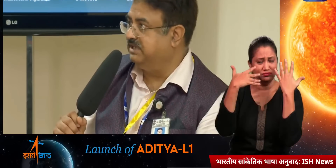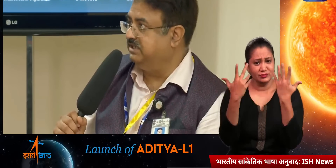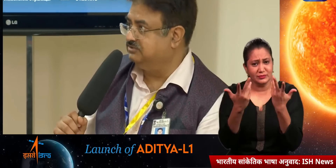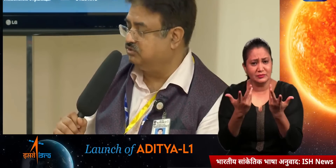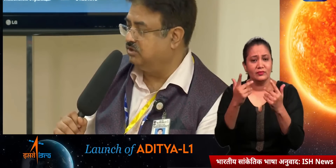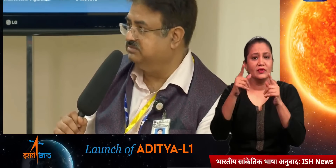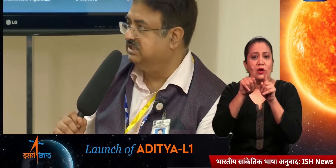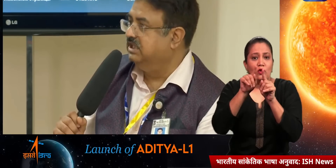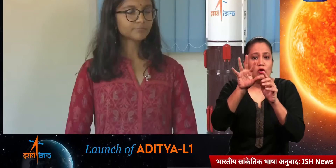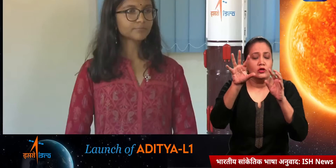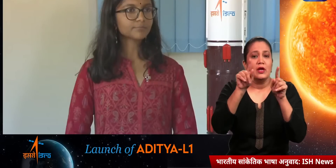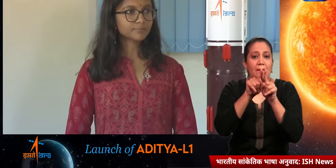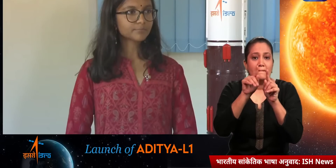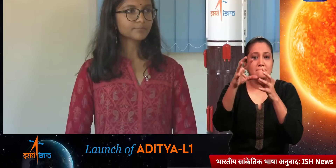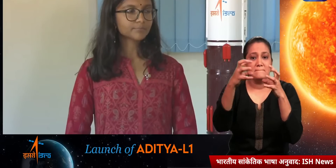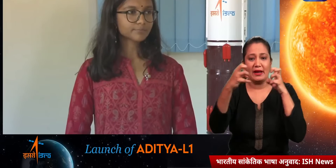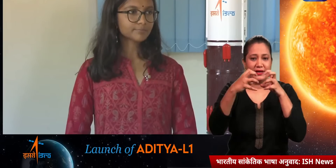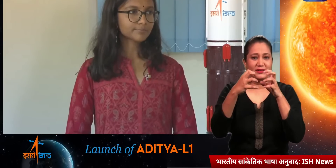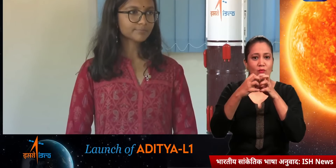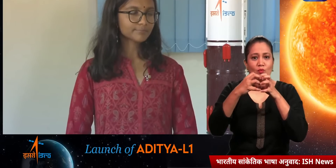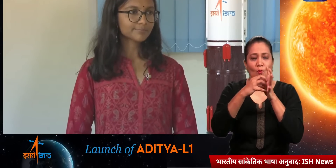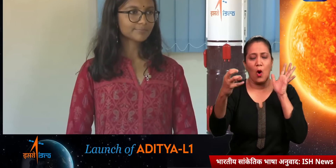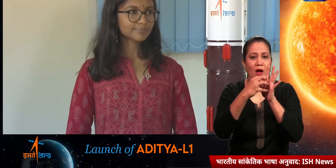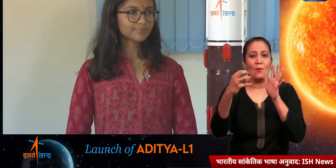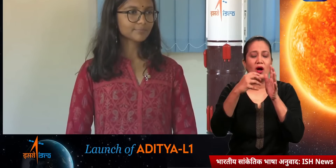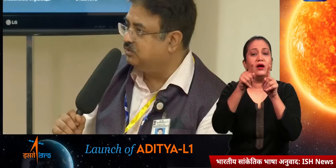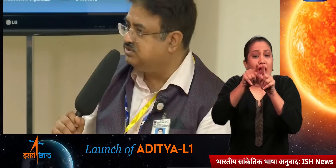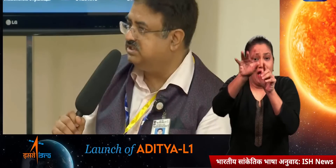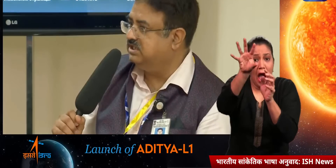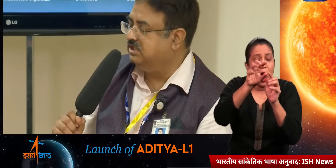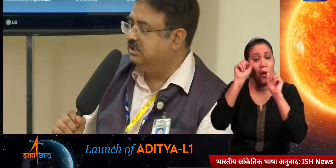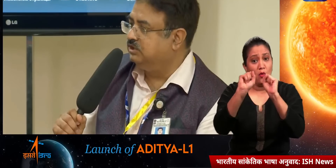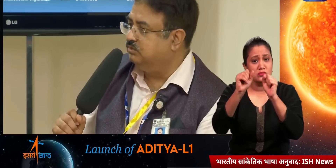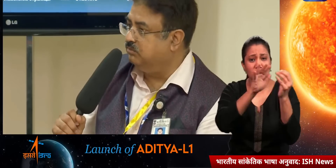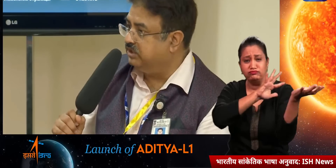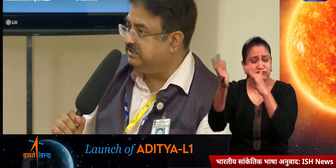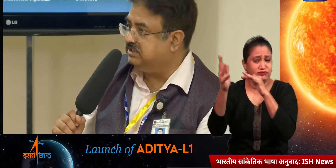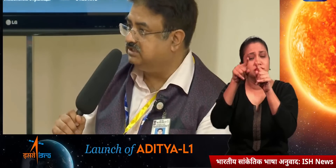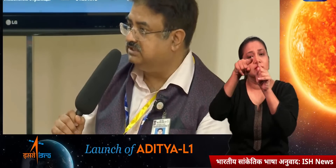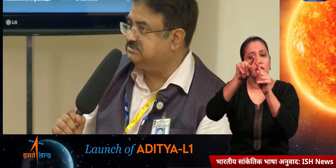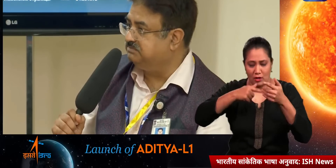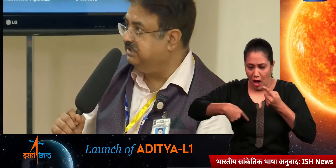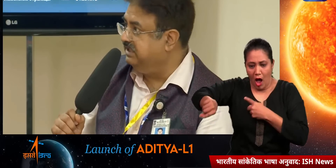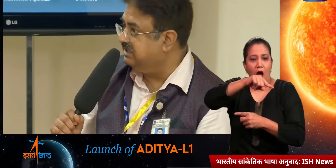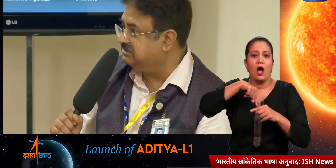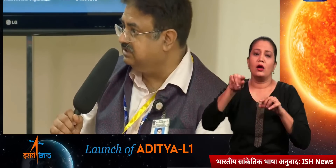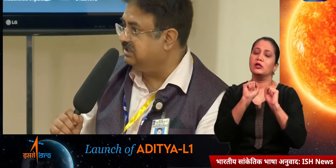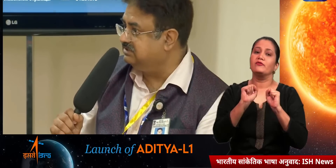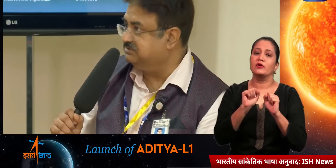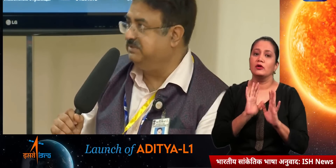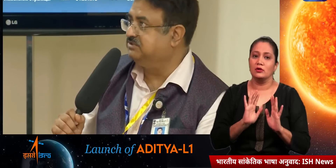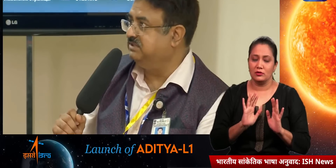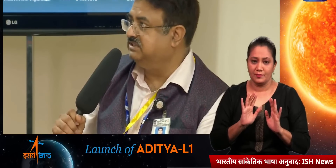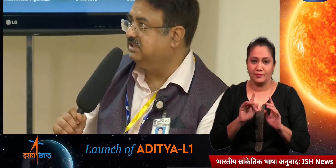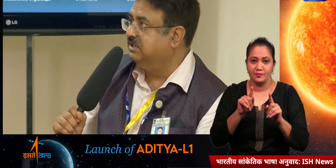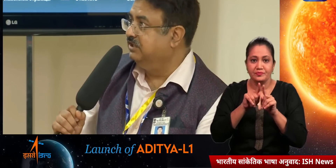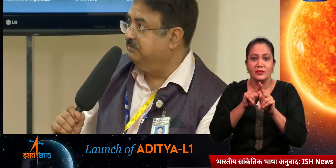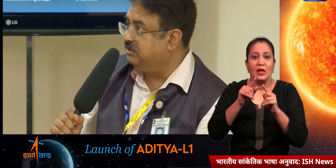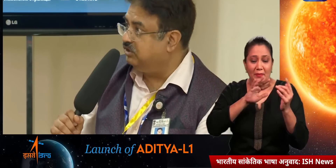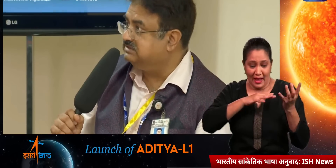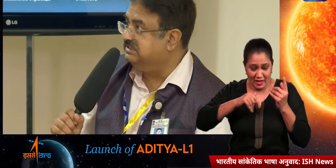solar magnetic storms. Now these events are crucial to monitor the near Earth space